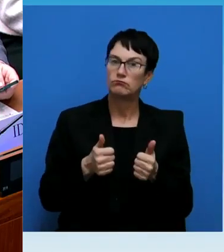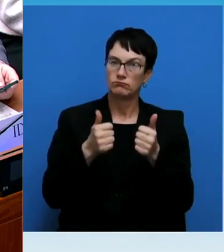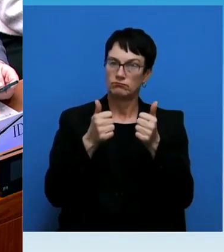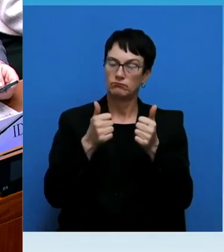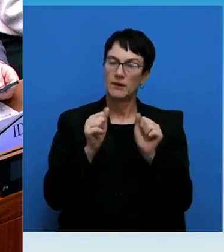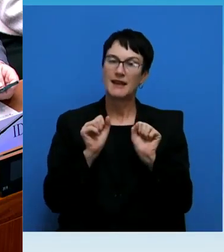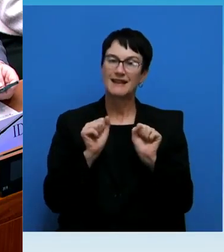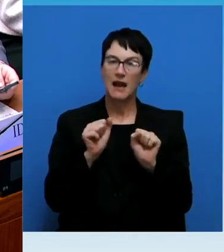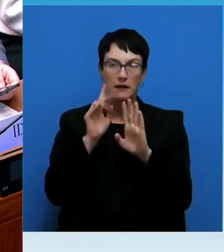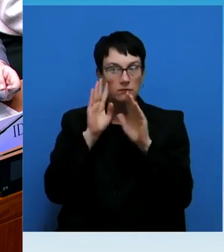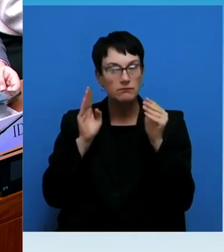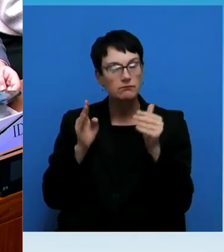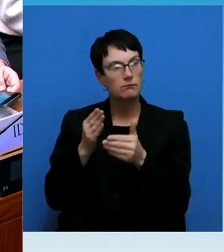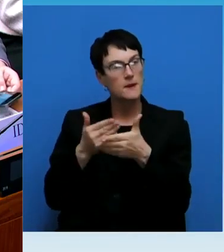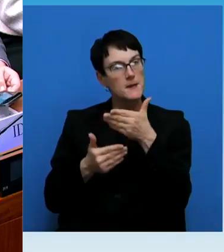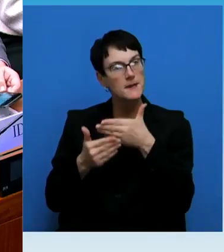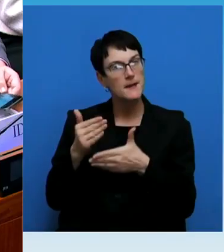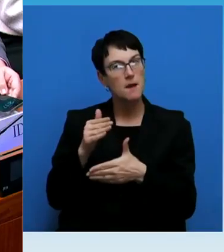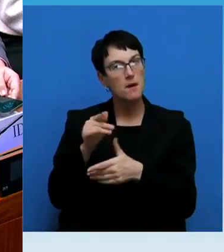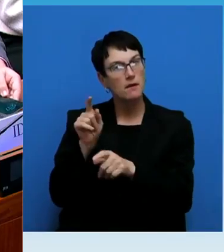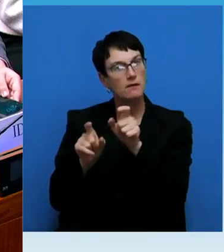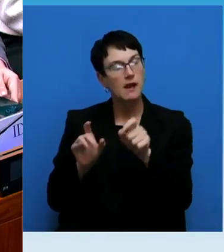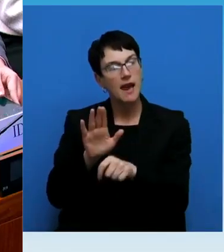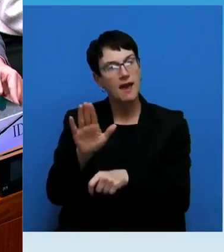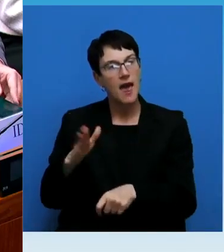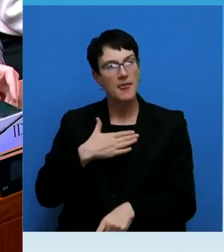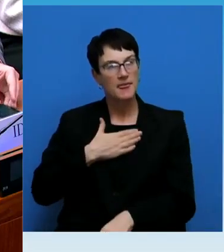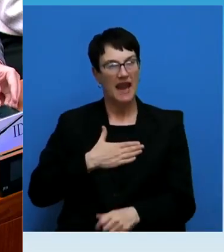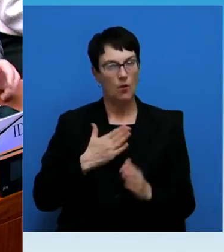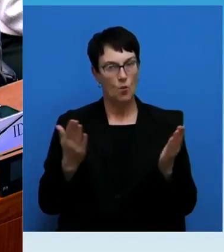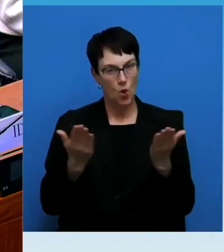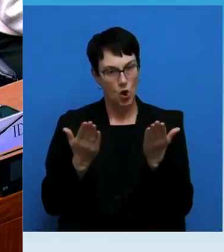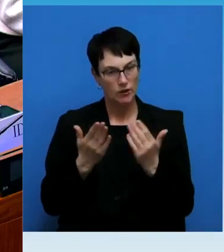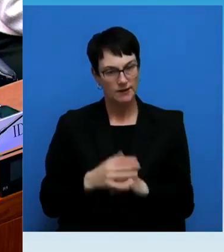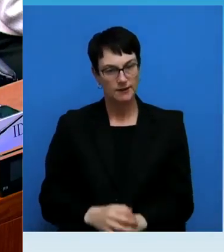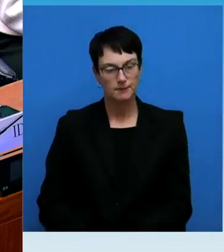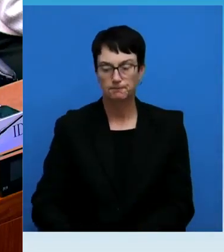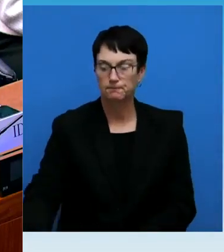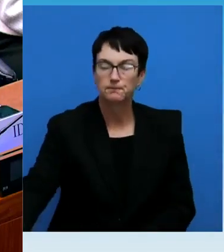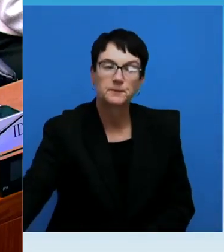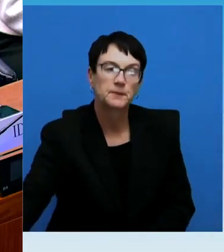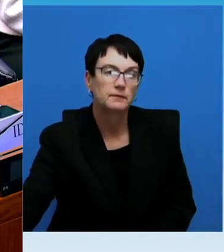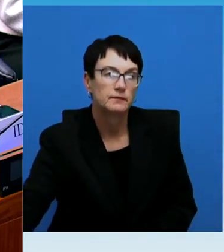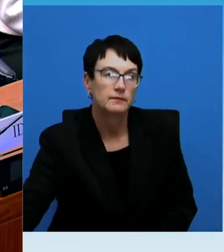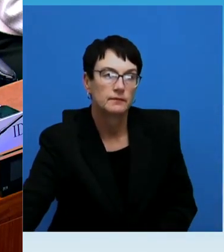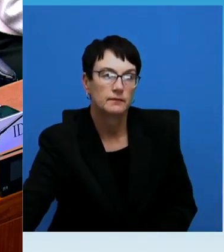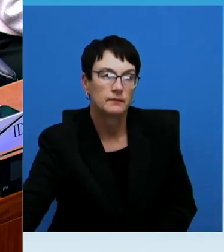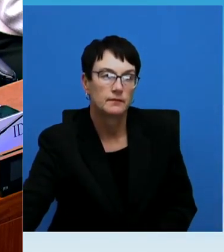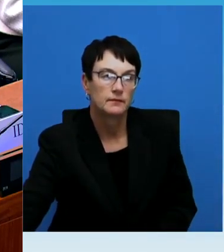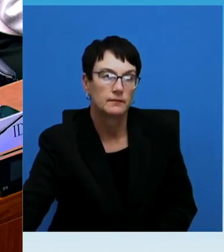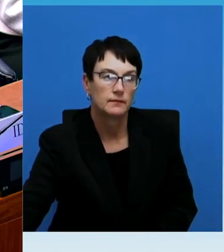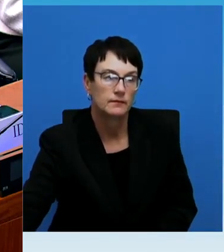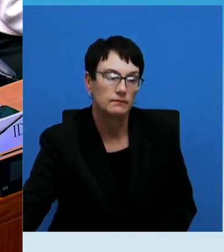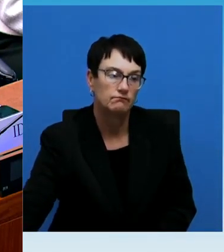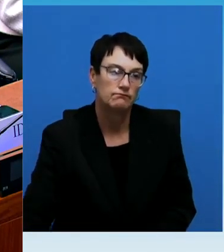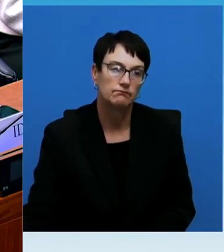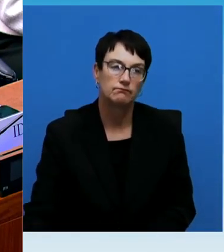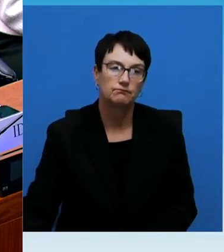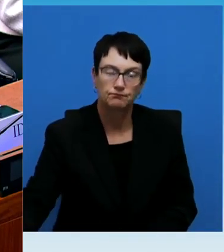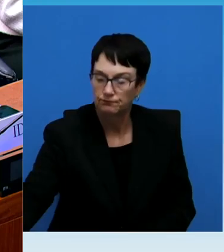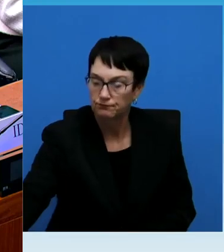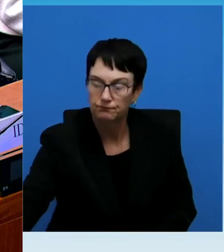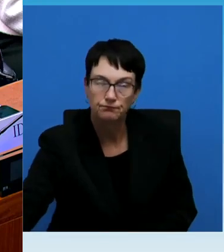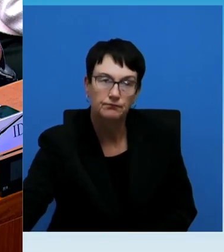of persons with disabilities. This progress reflects an increasingly solid understanding